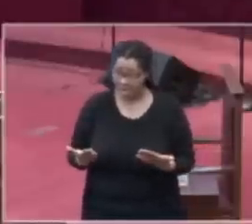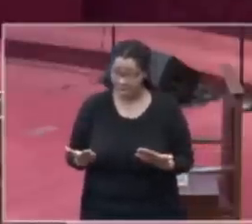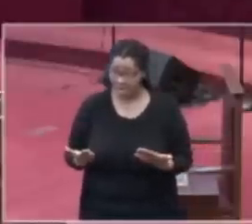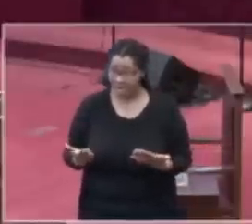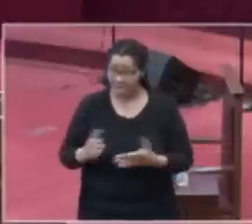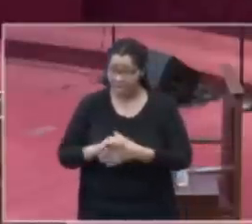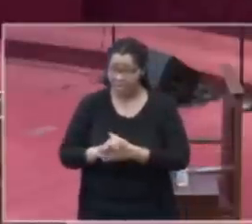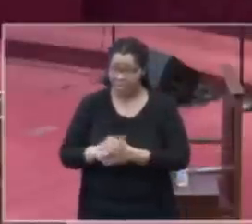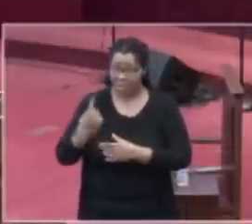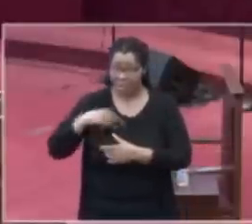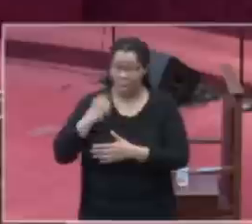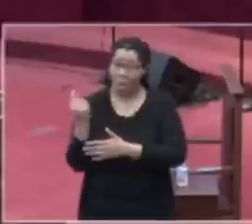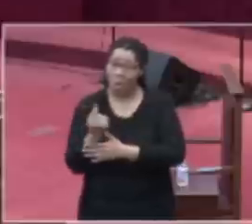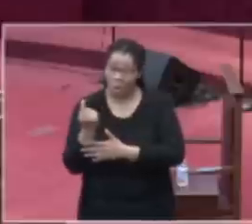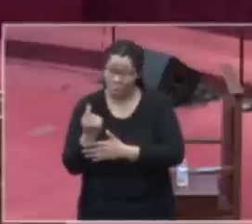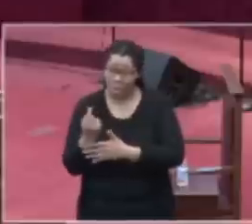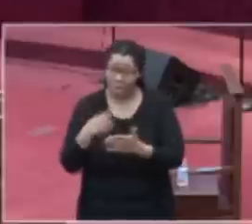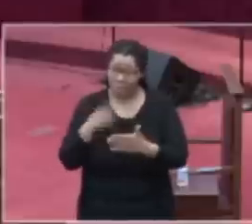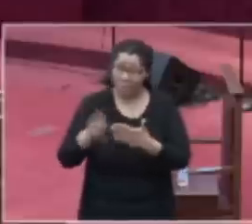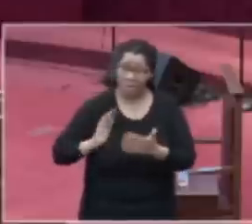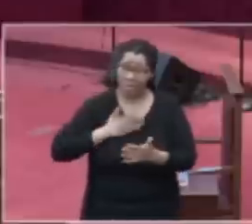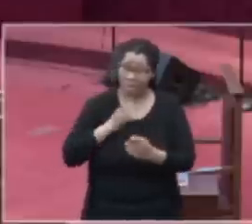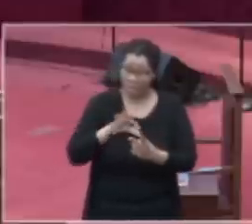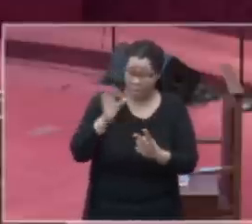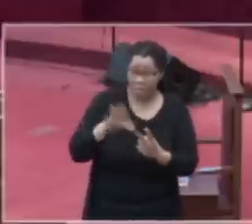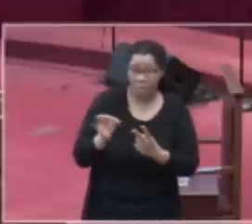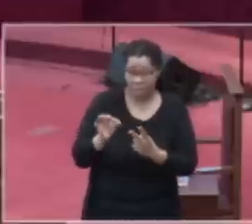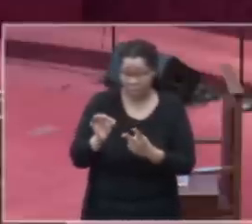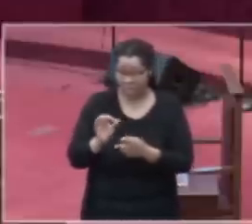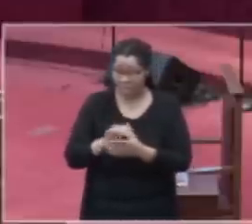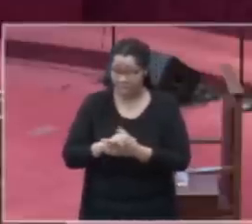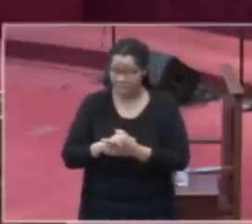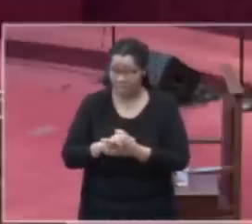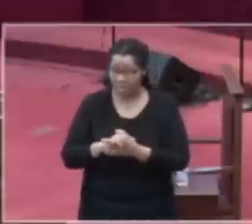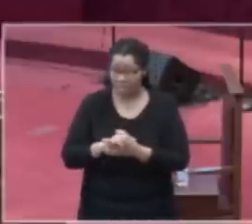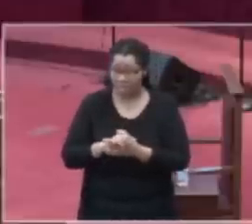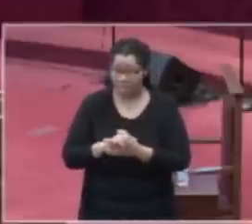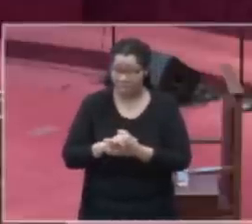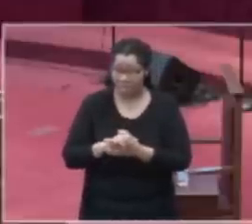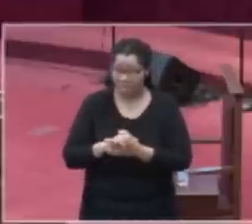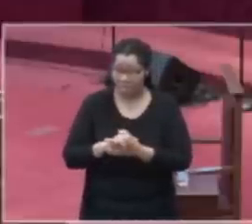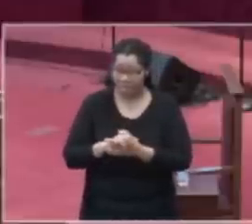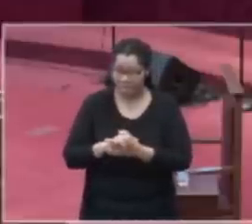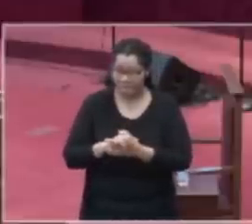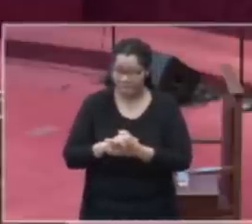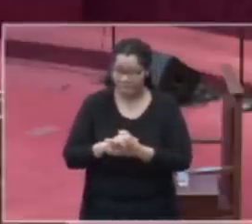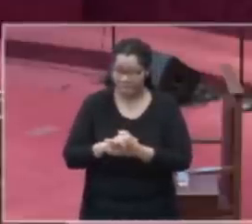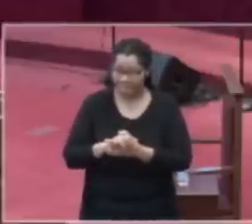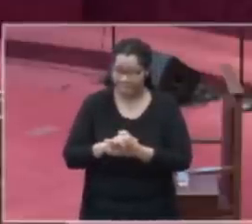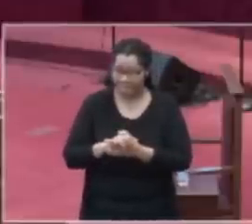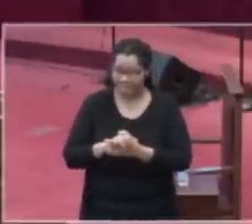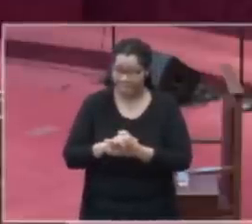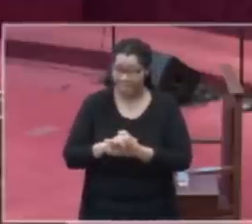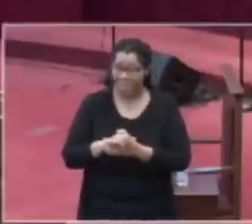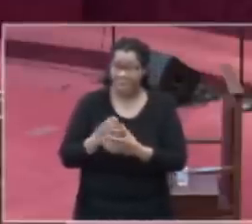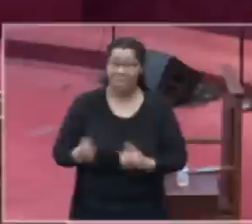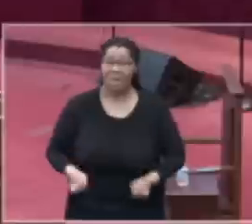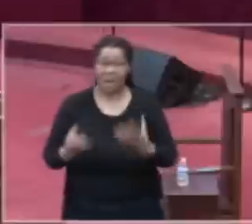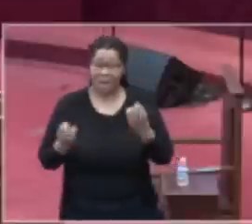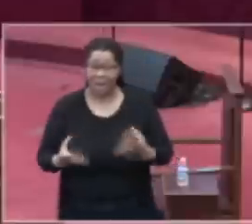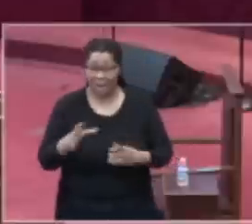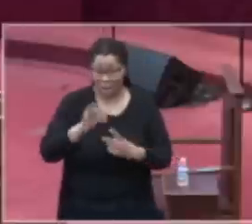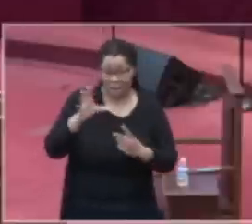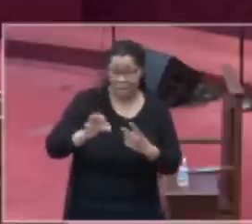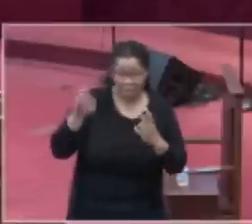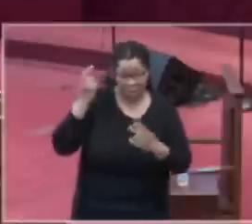nothing more than the choices we make as we stand in this infinite sphere of endless choices. And you ask